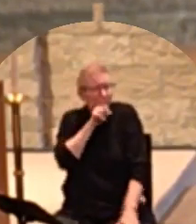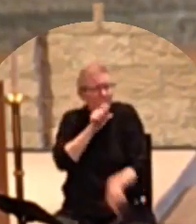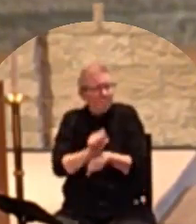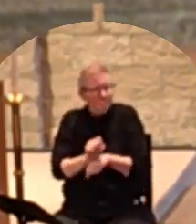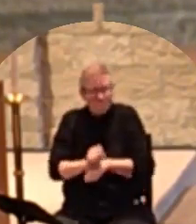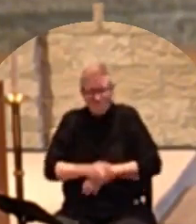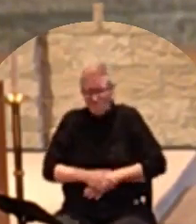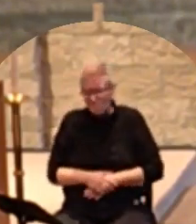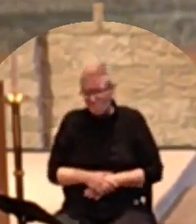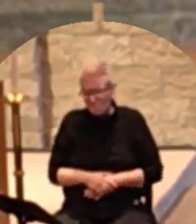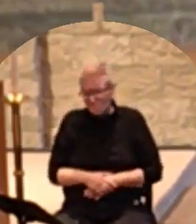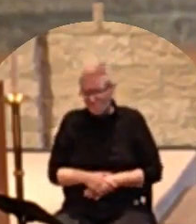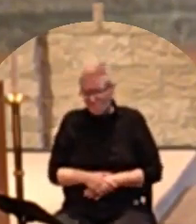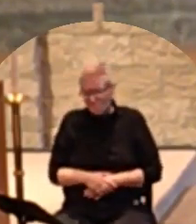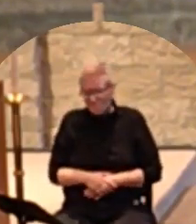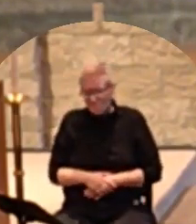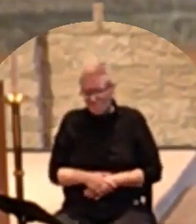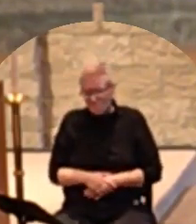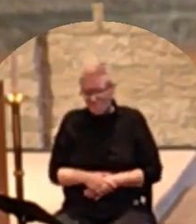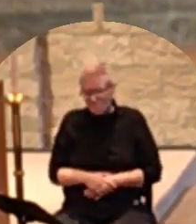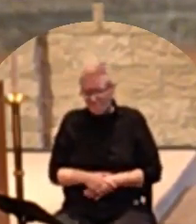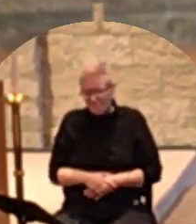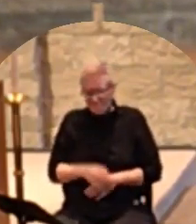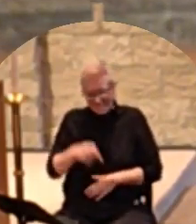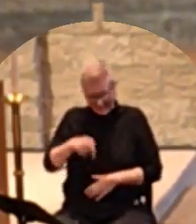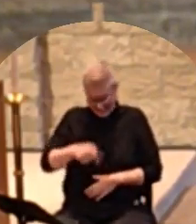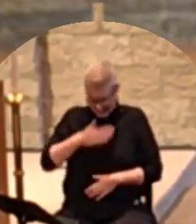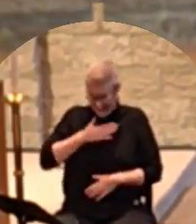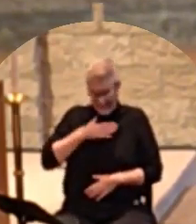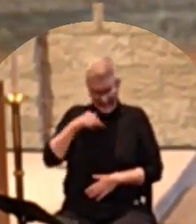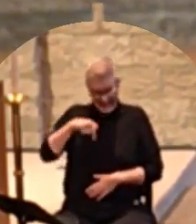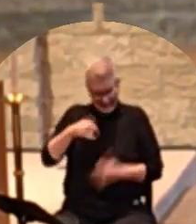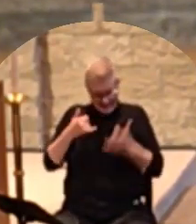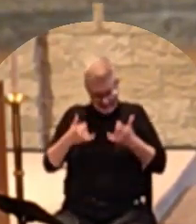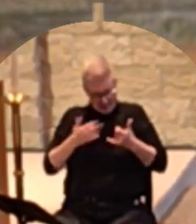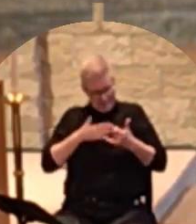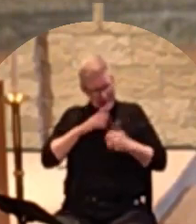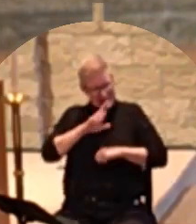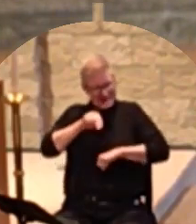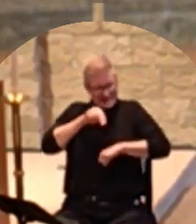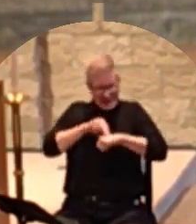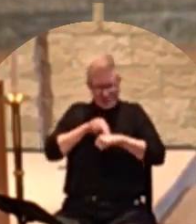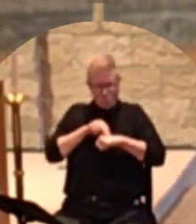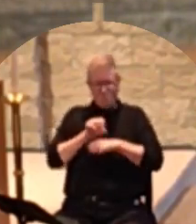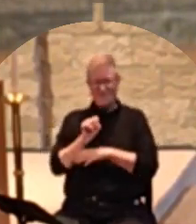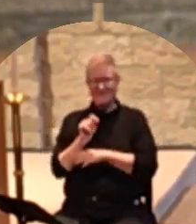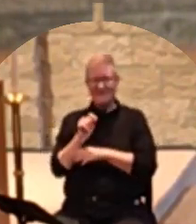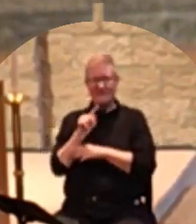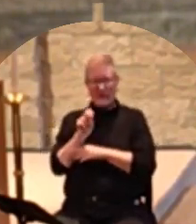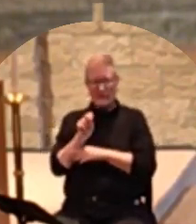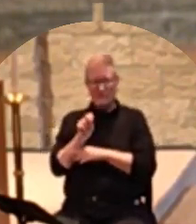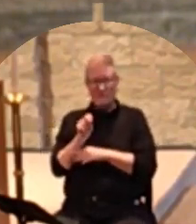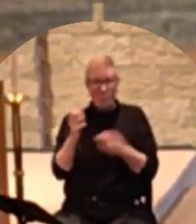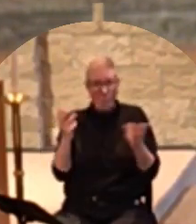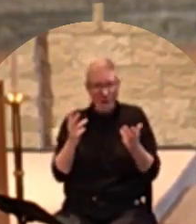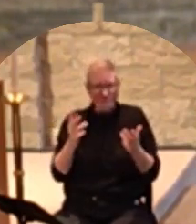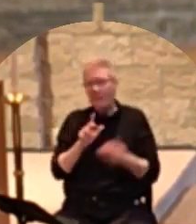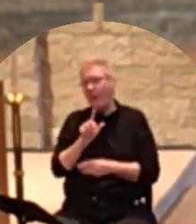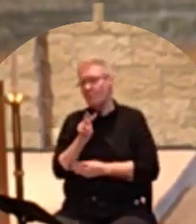This is my natural state. One of love.